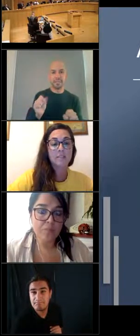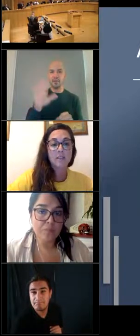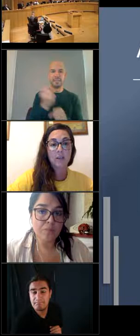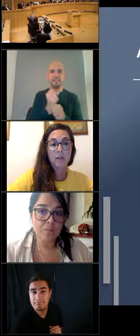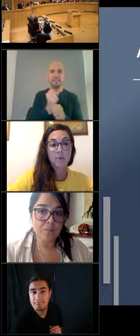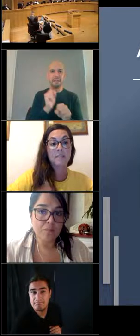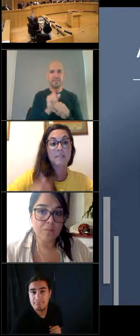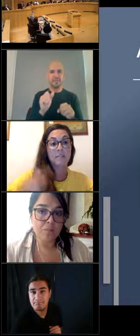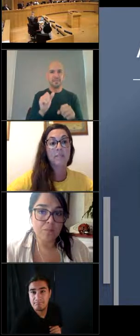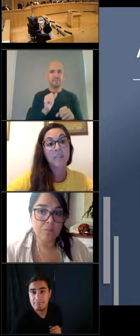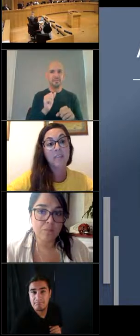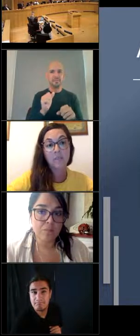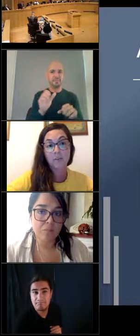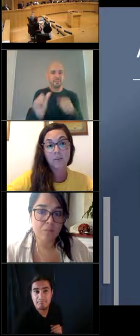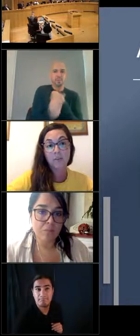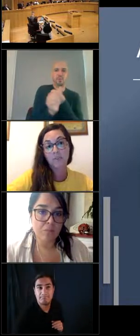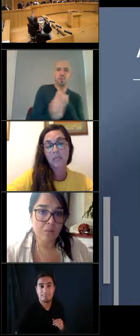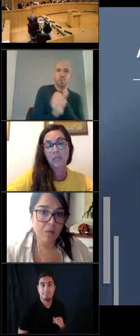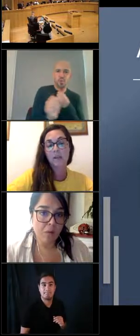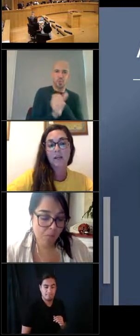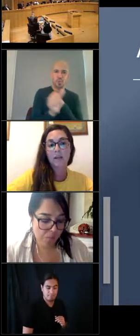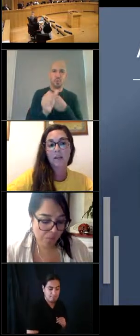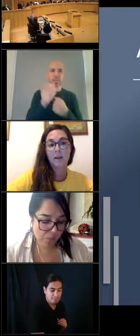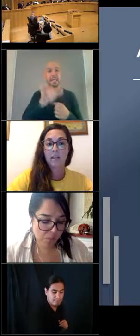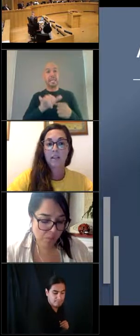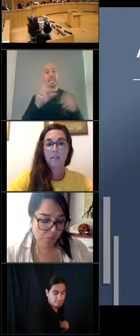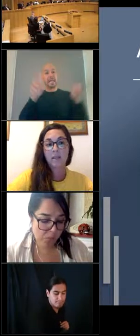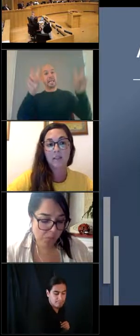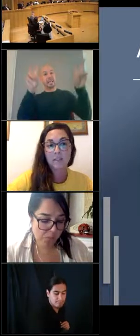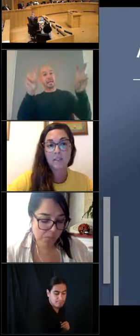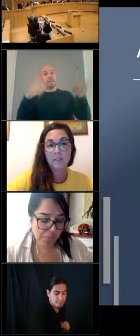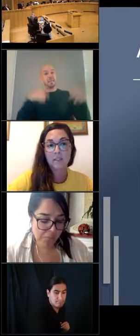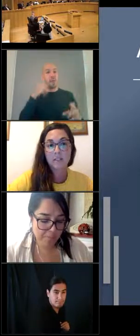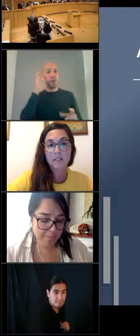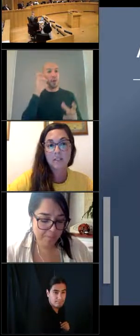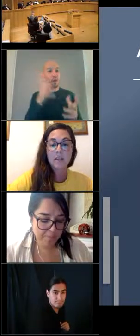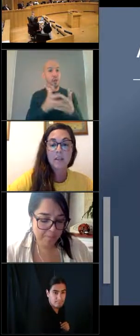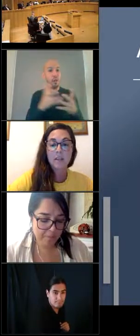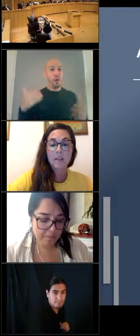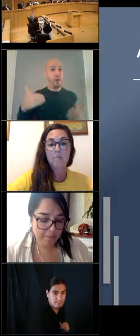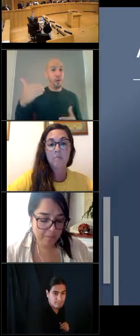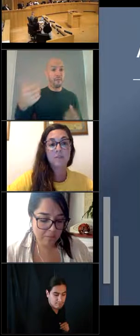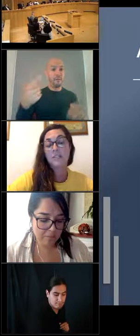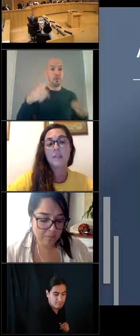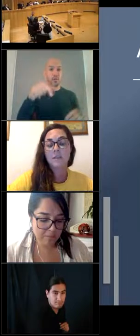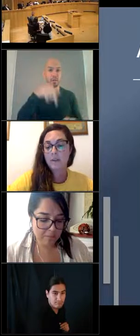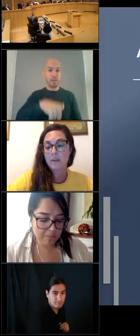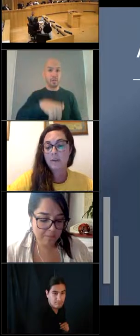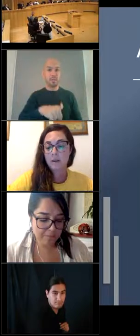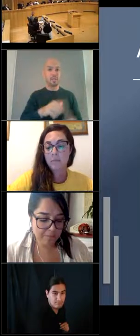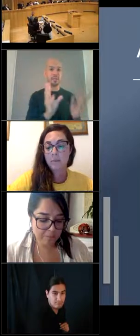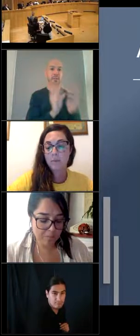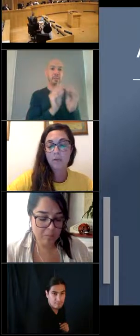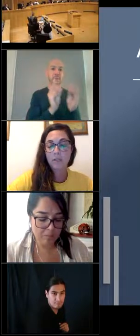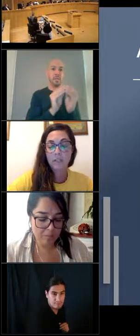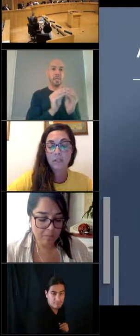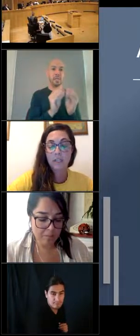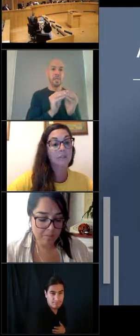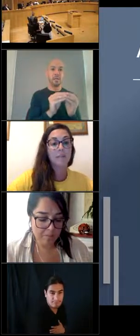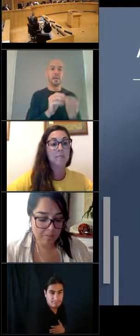and that's you know that's something that's a theme also that i'm hearing uh while i've been on this call um as just um